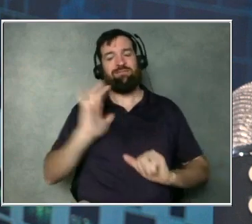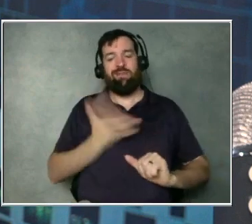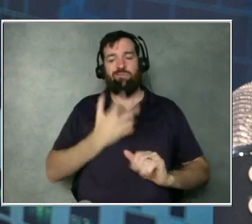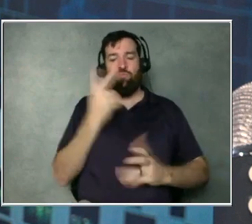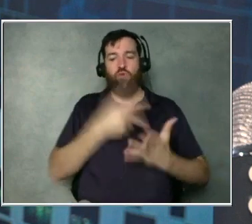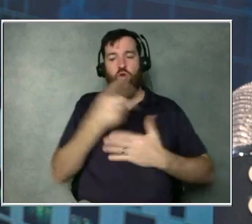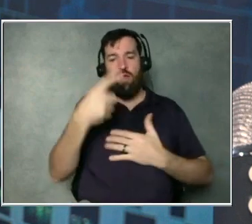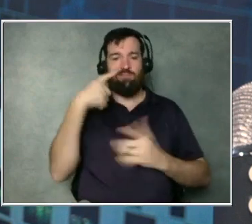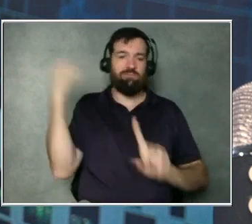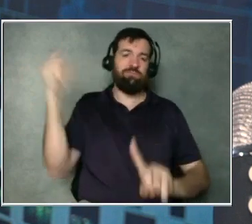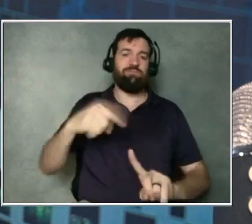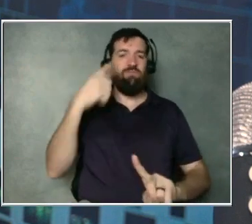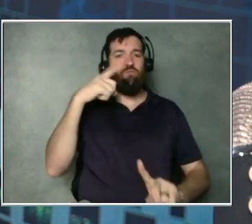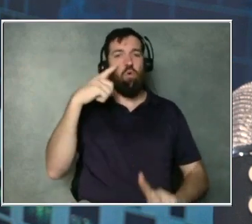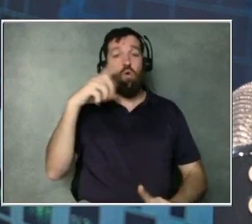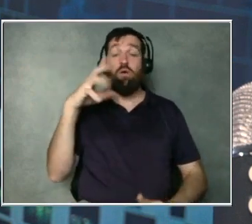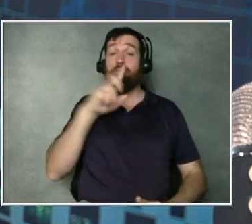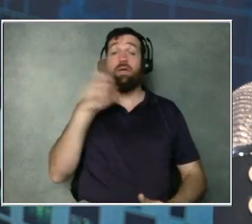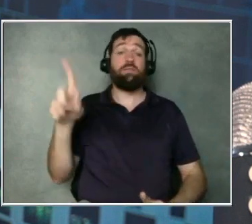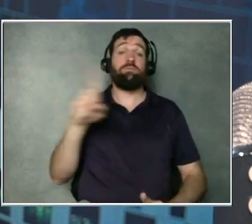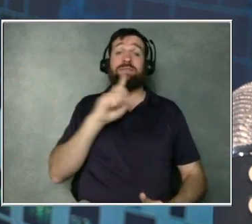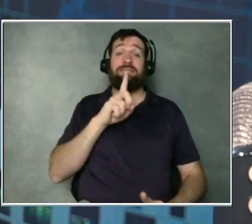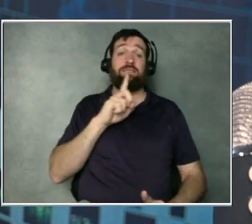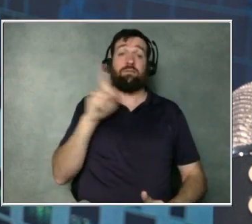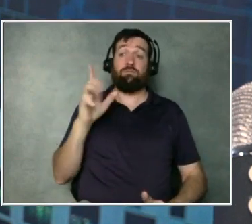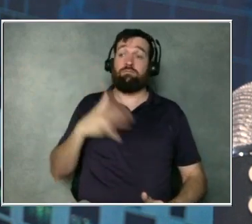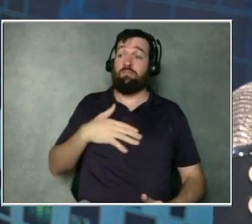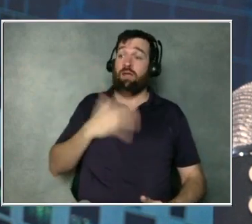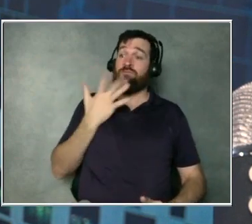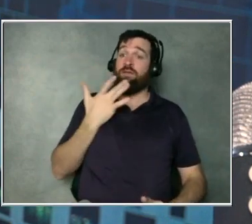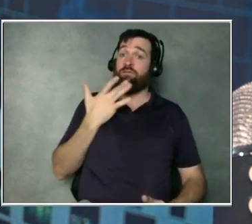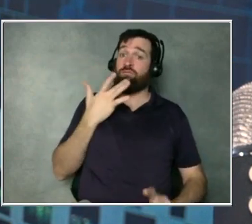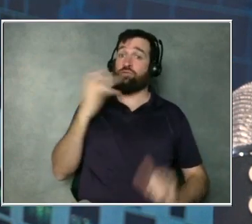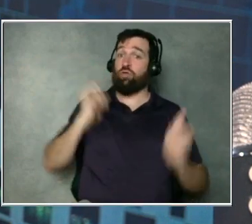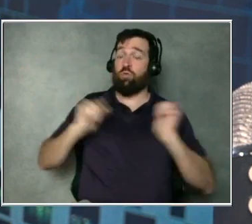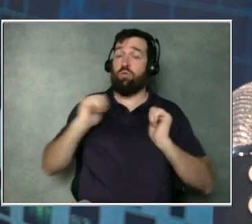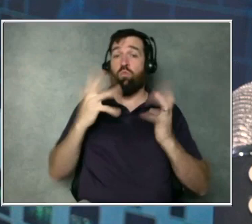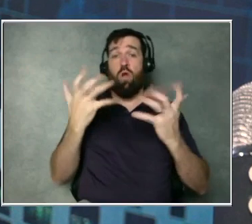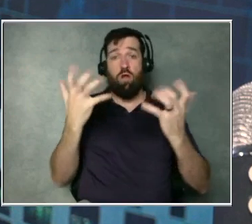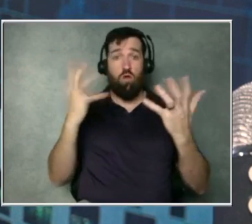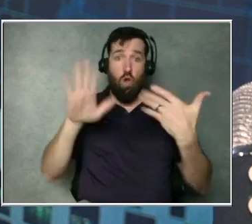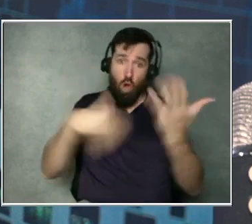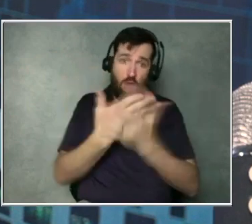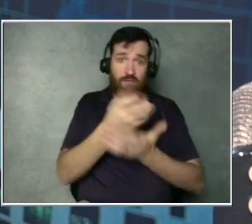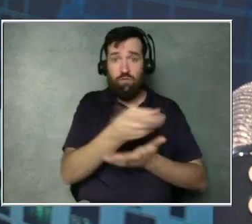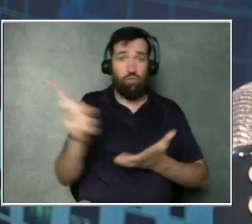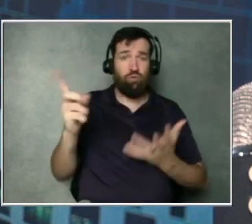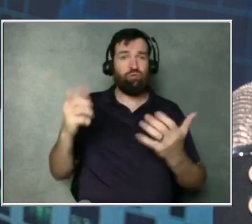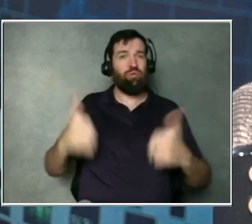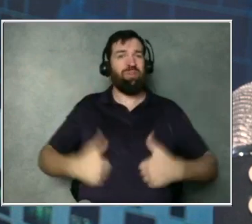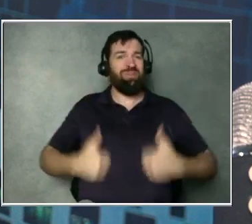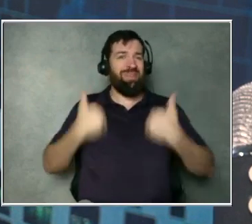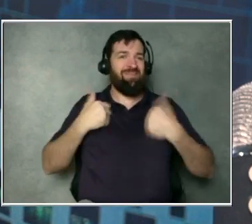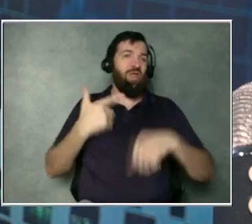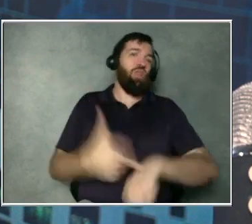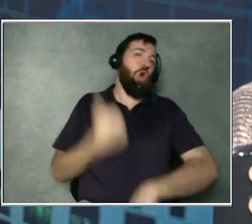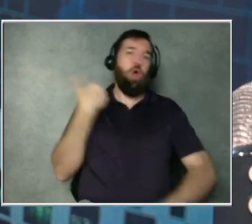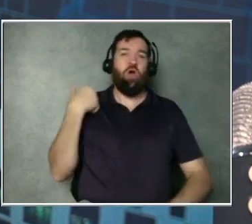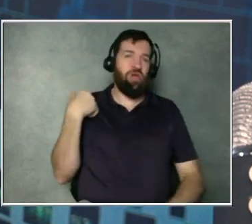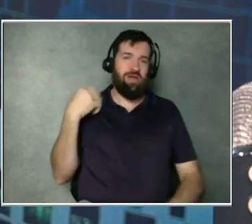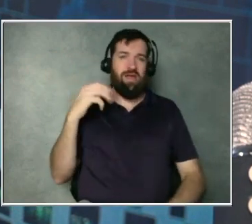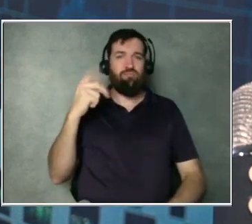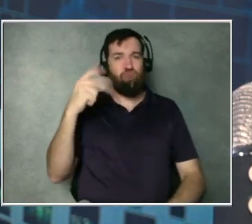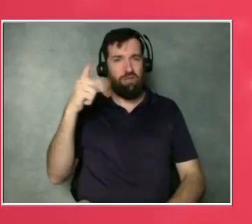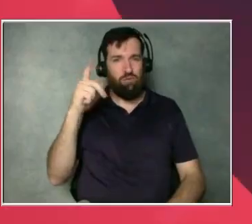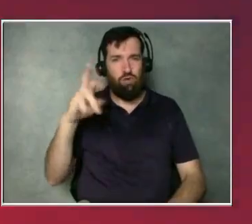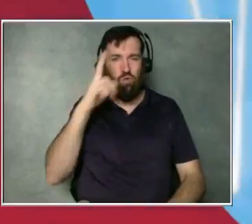do. Because ultimately, in the words of my favorite show, we want all of you to live long and prosper. Thanks, everyone. We'll be back